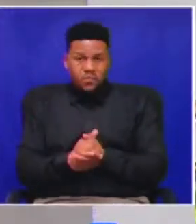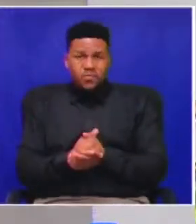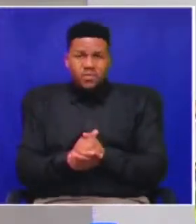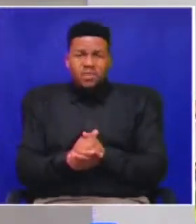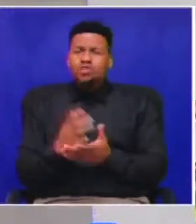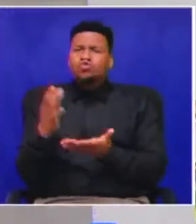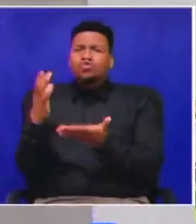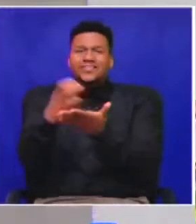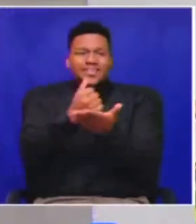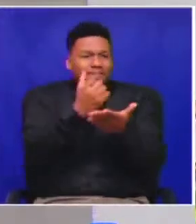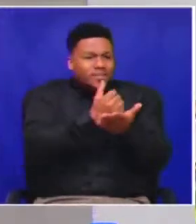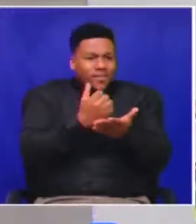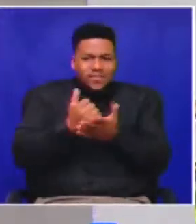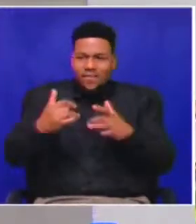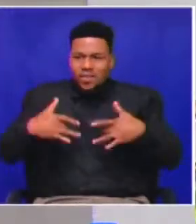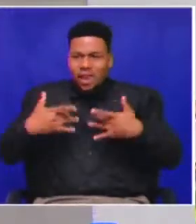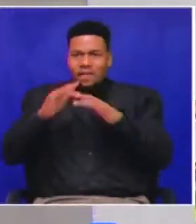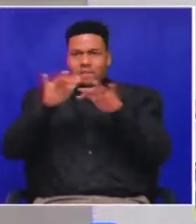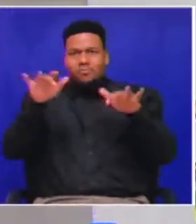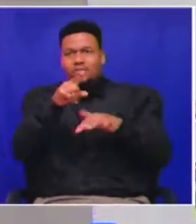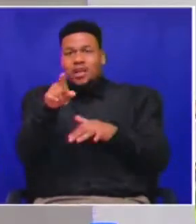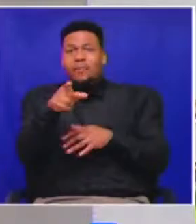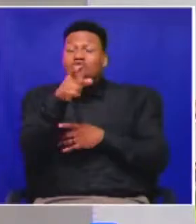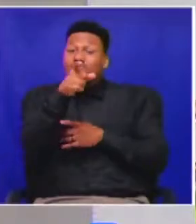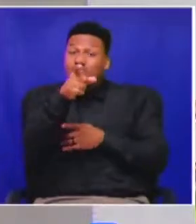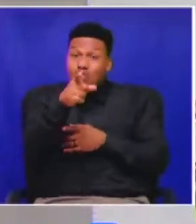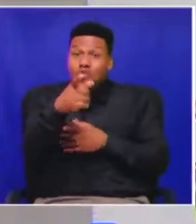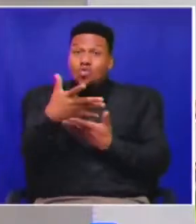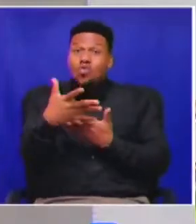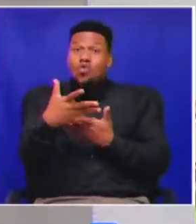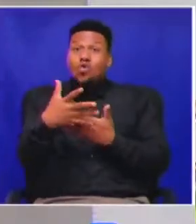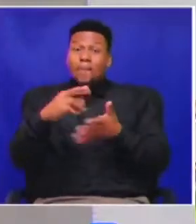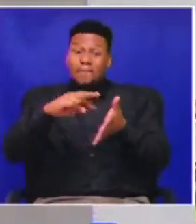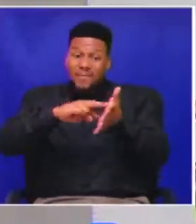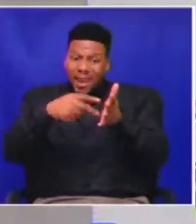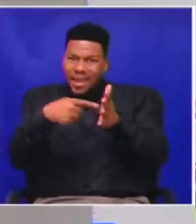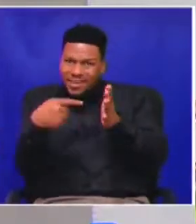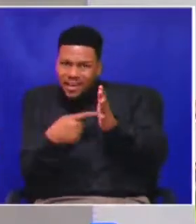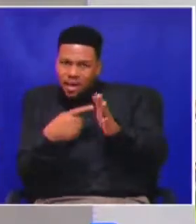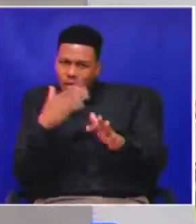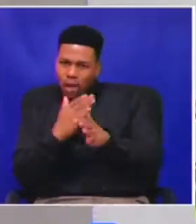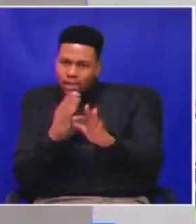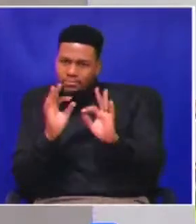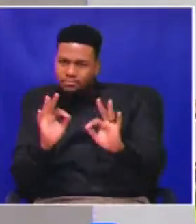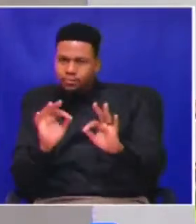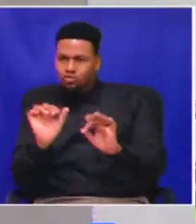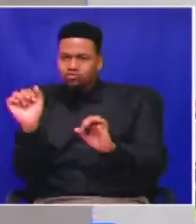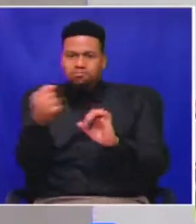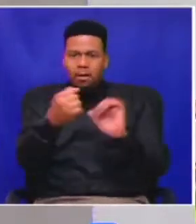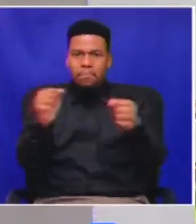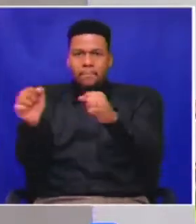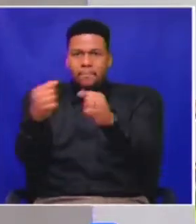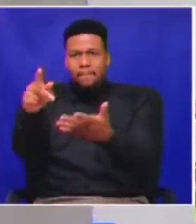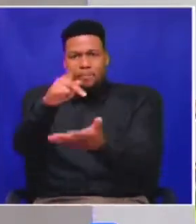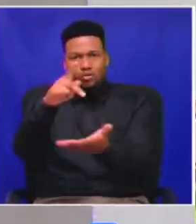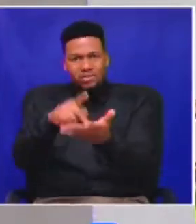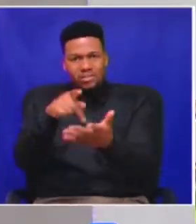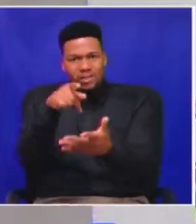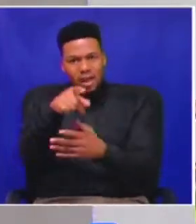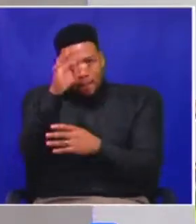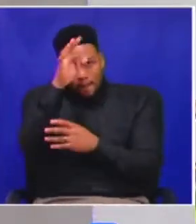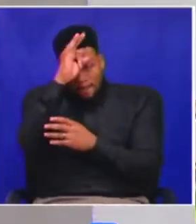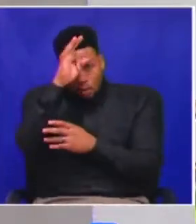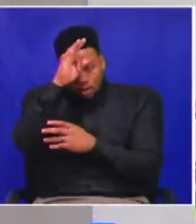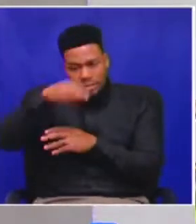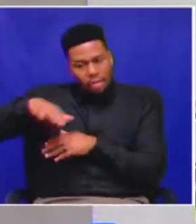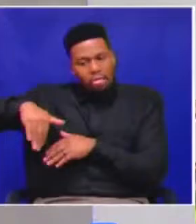effective mechanisms will Mr. President put in place to fill the vacant post in SAPS and increase the visibility, as stated